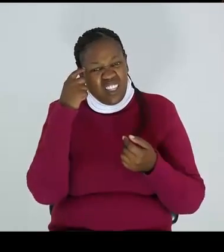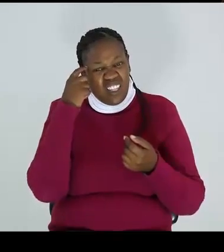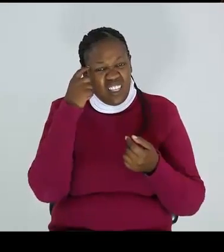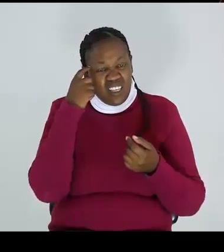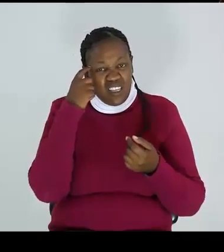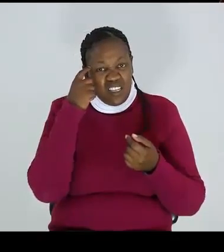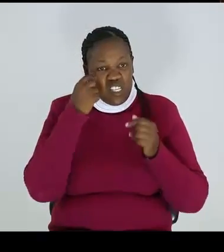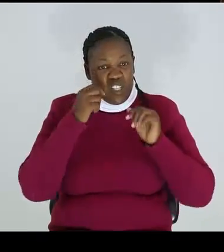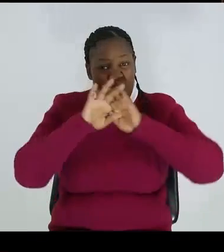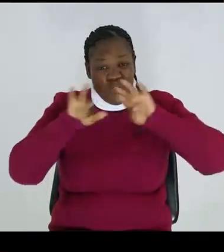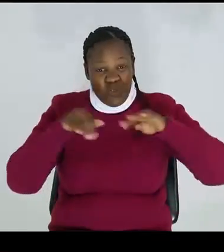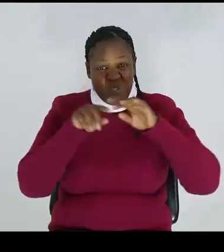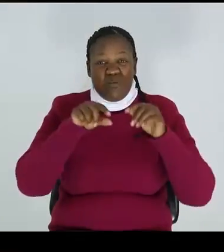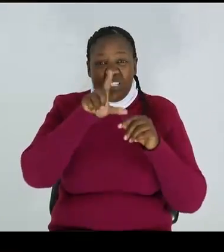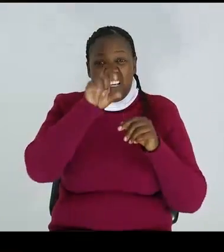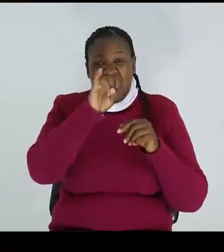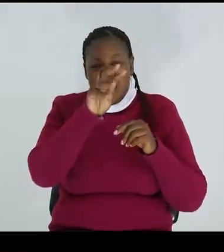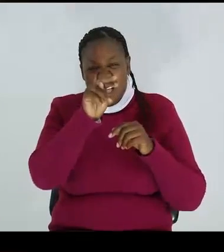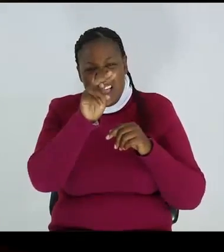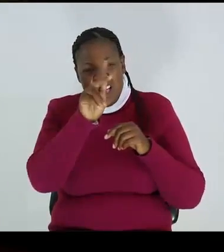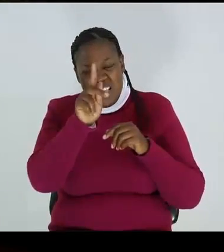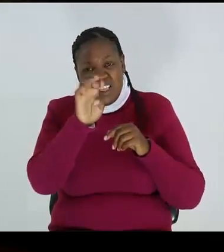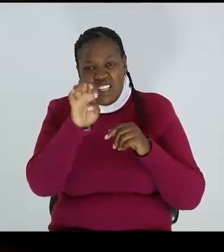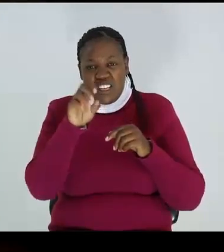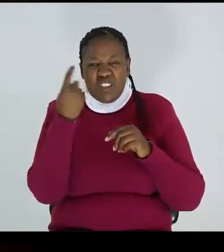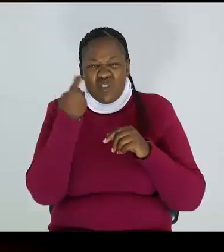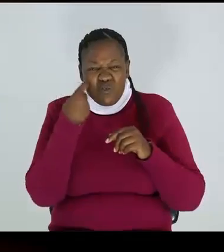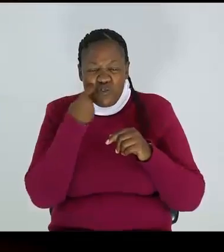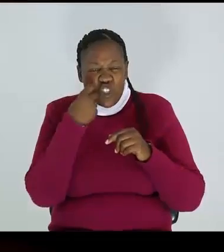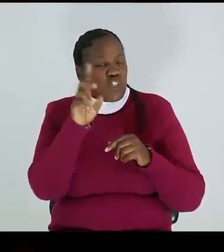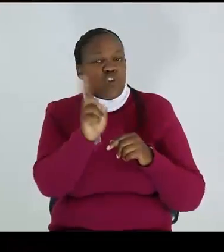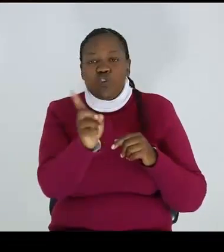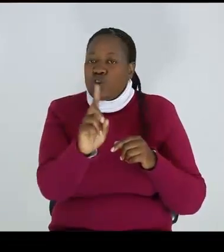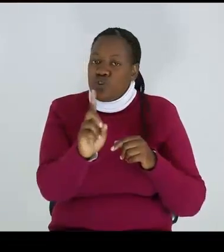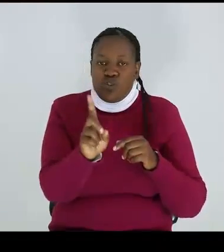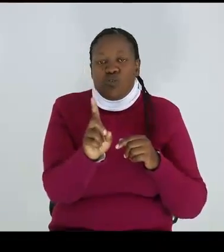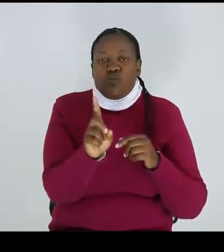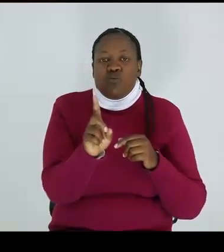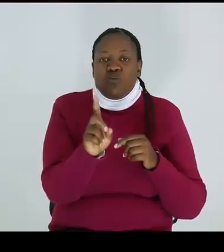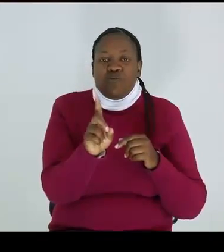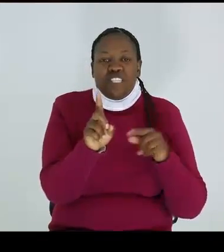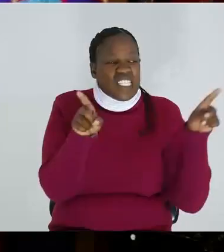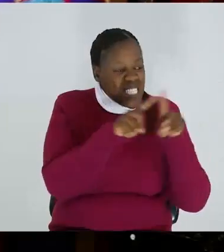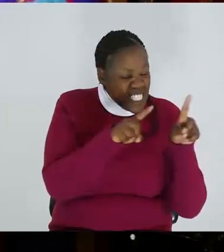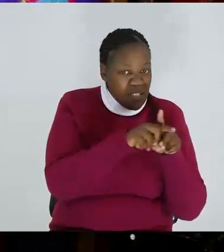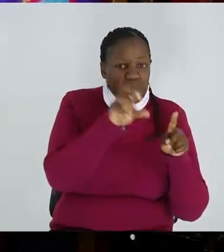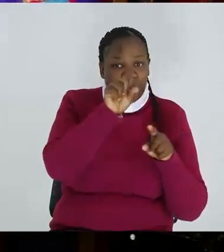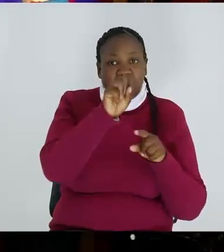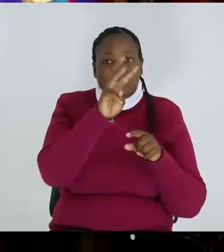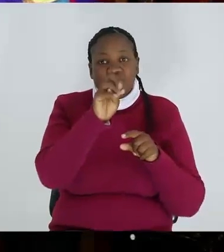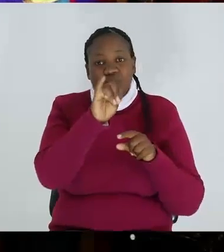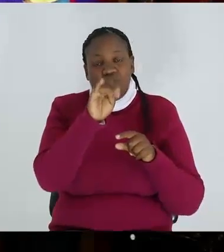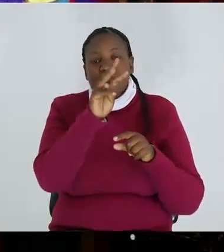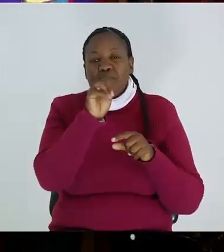swims like a fish. She swims like a fish? No way, ma'am. That's a simile.